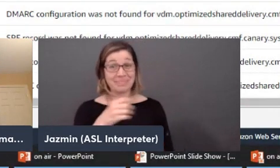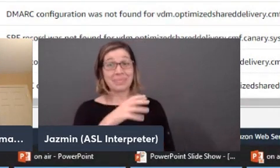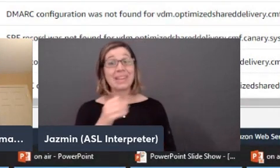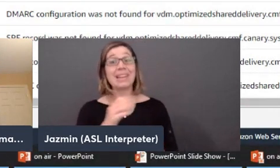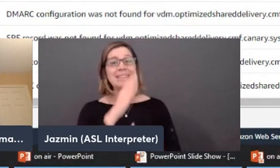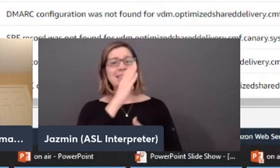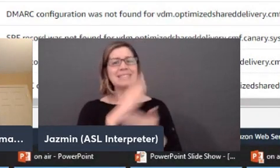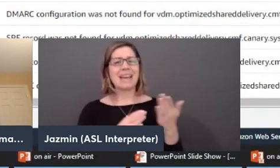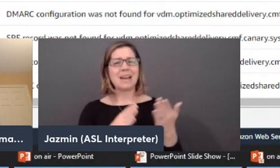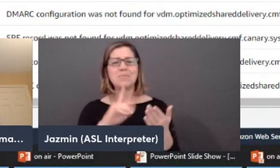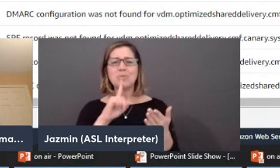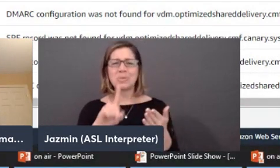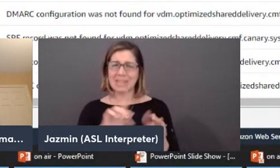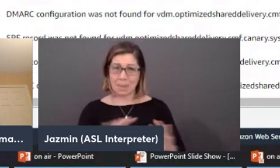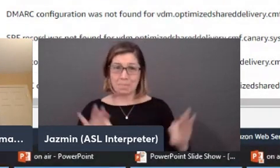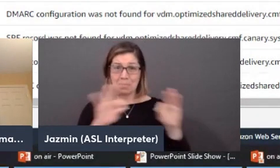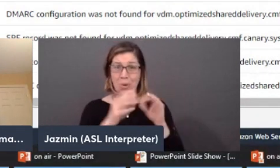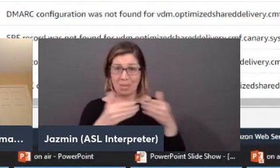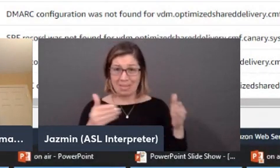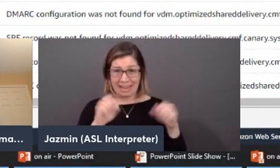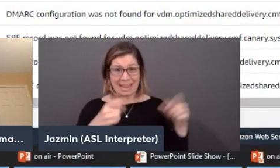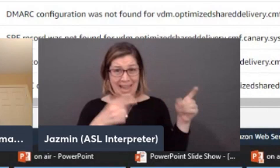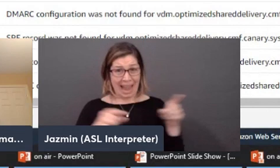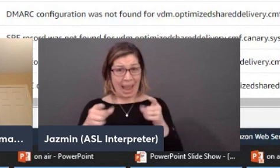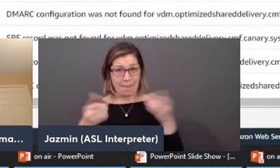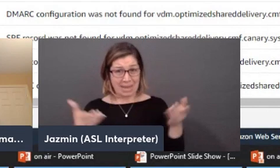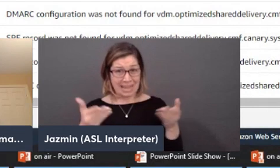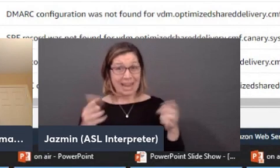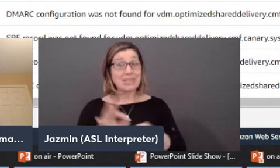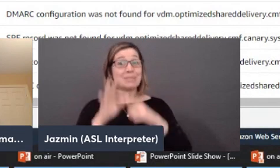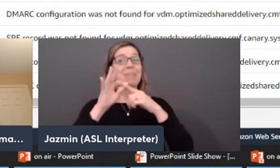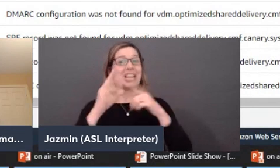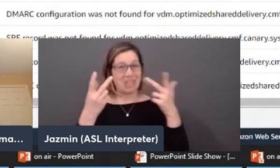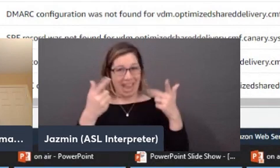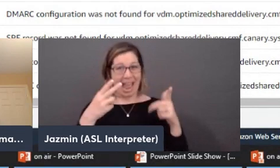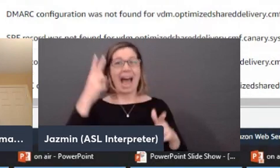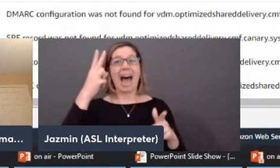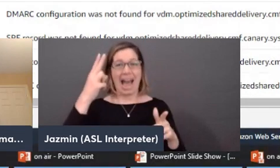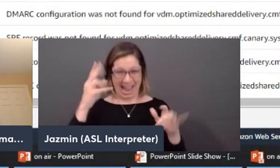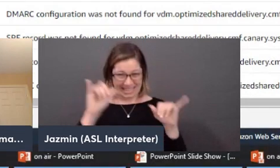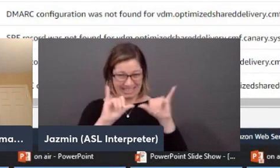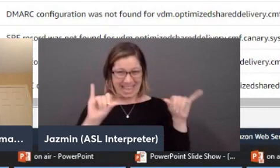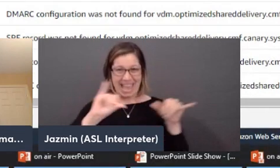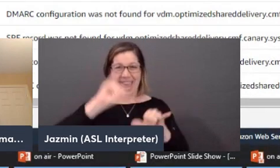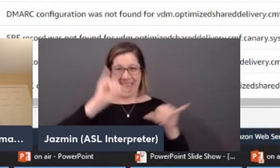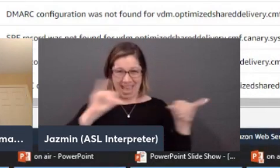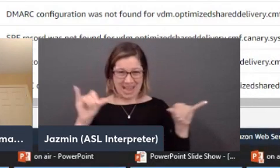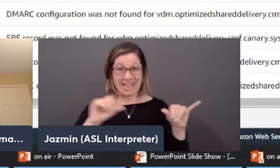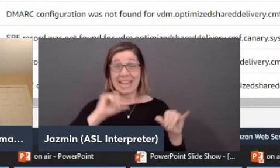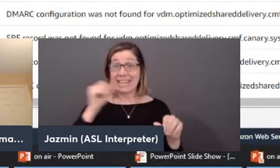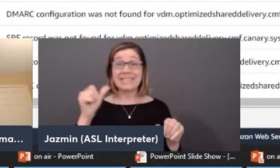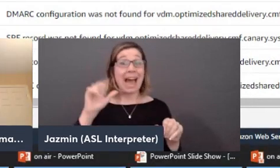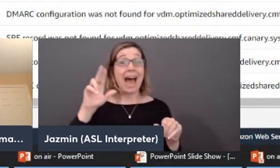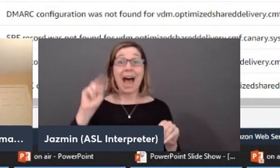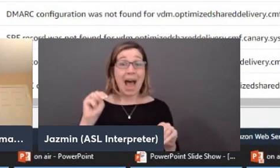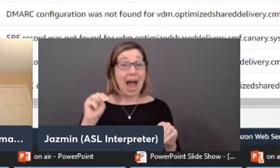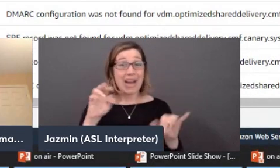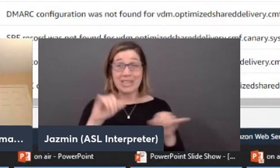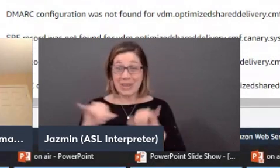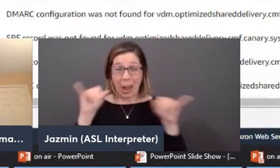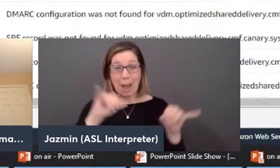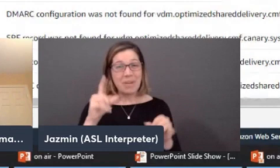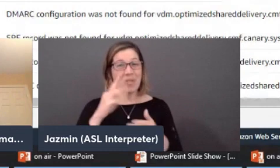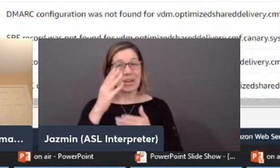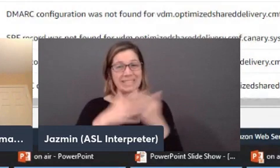really important things that can happen here, especially when you do things at high scale. It's not uncommon for some of these configurations to get